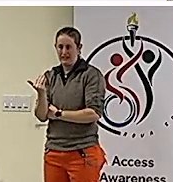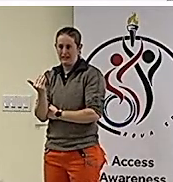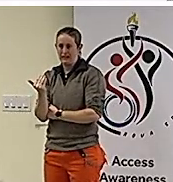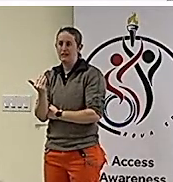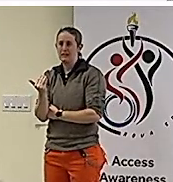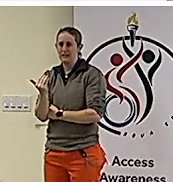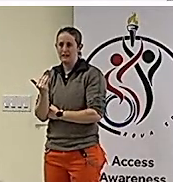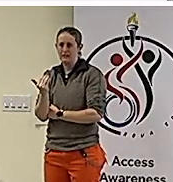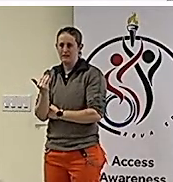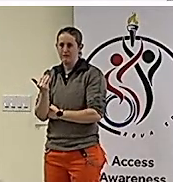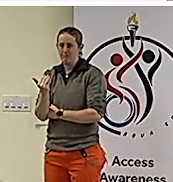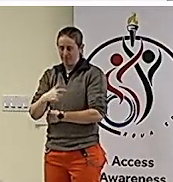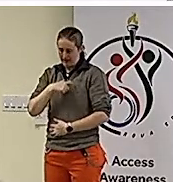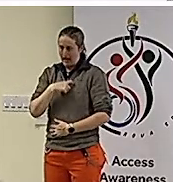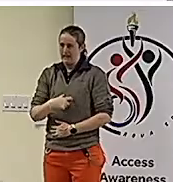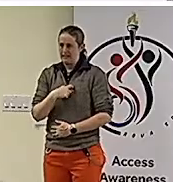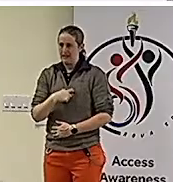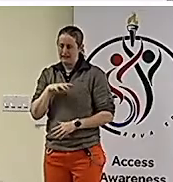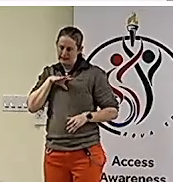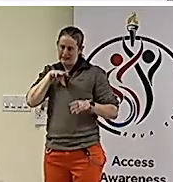identify as a person with a disability.